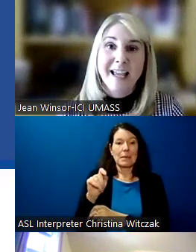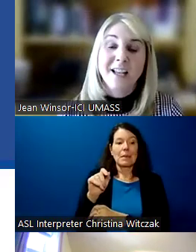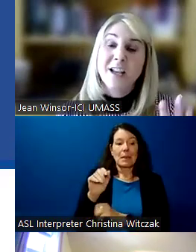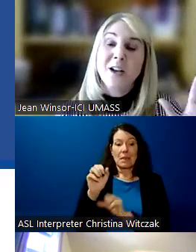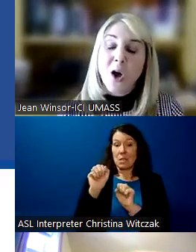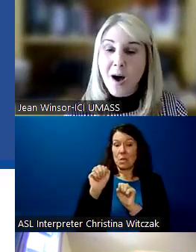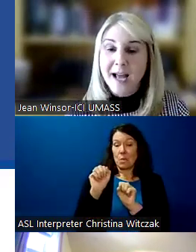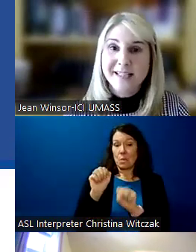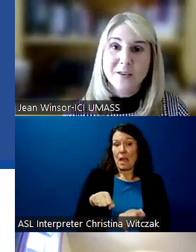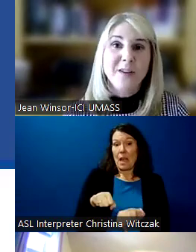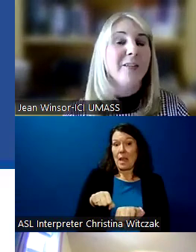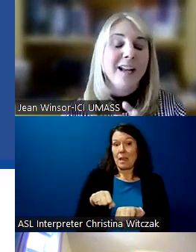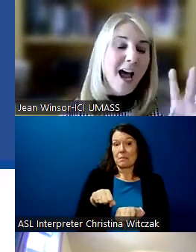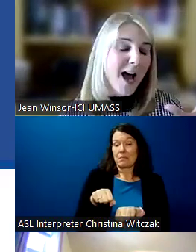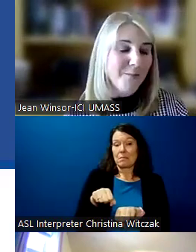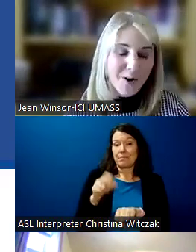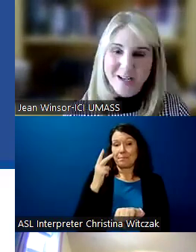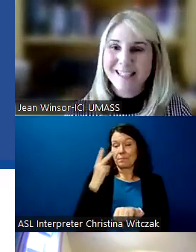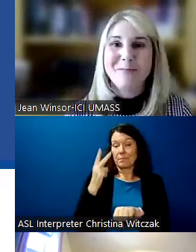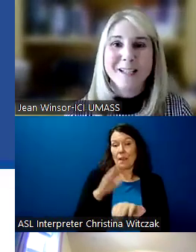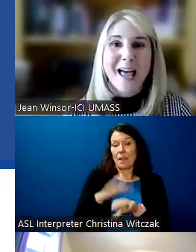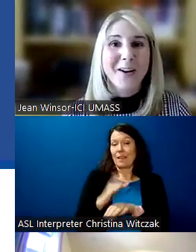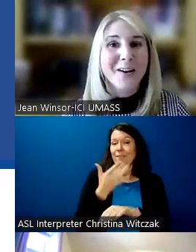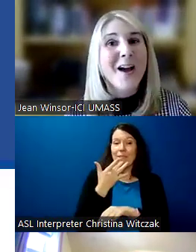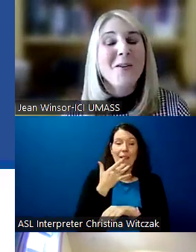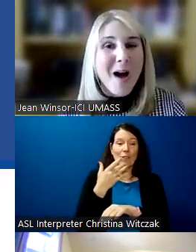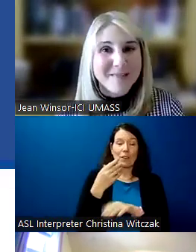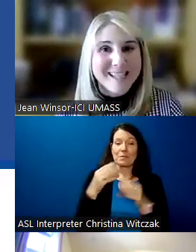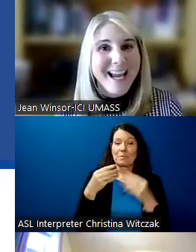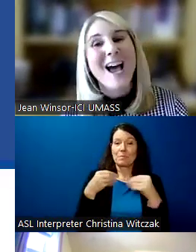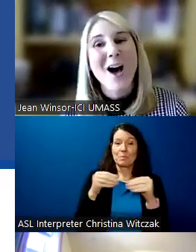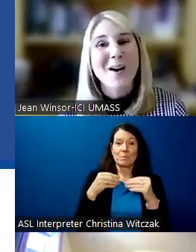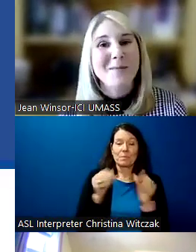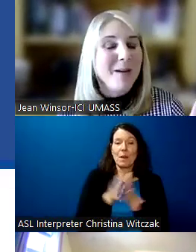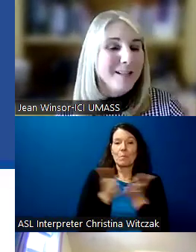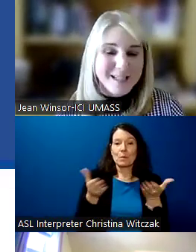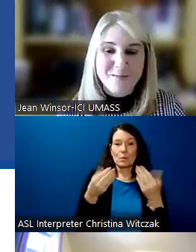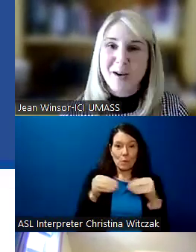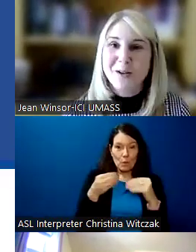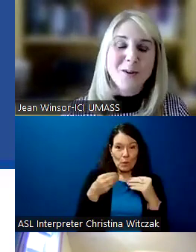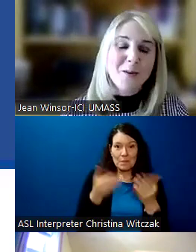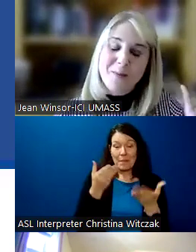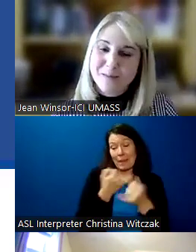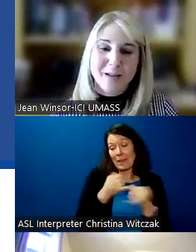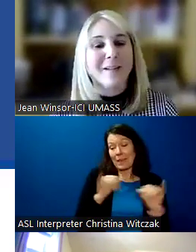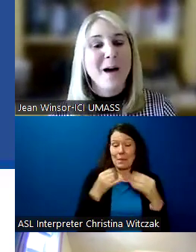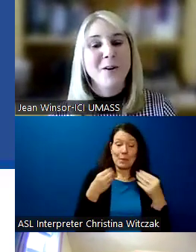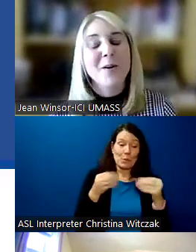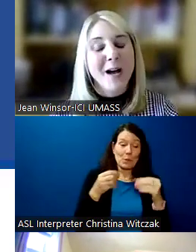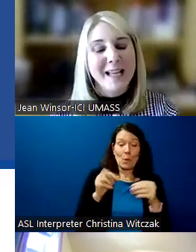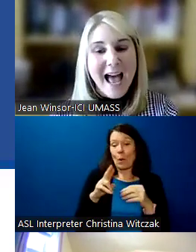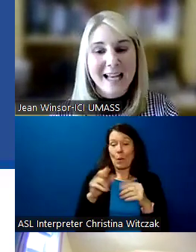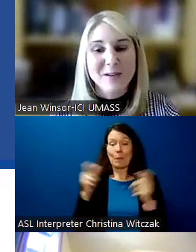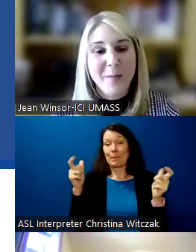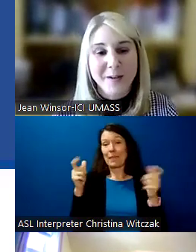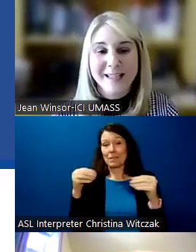definitely go on to your favorite bookseller website. Maybe it's an independent bookstore, maybe it's a big conglomerate,